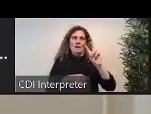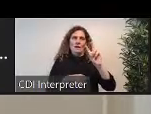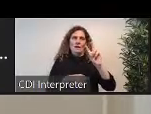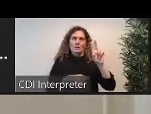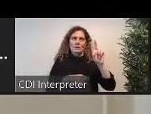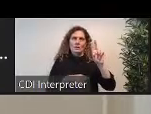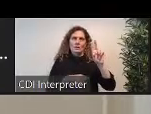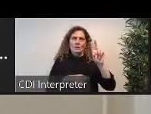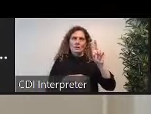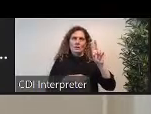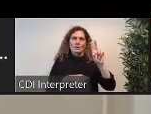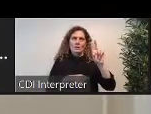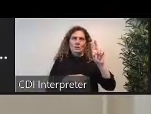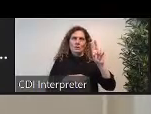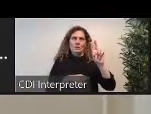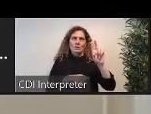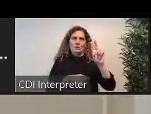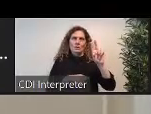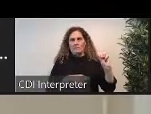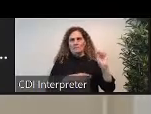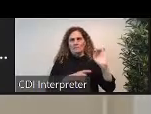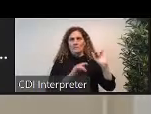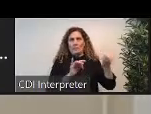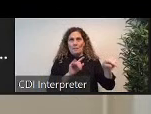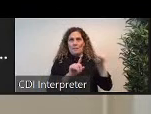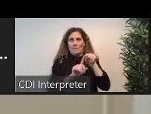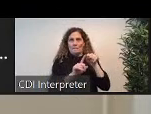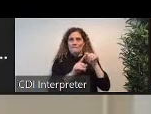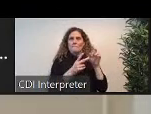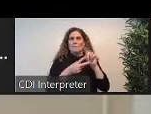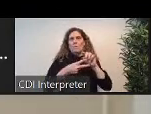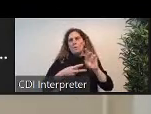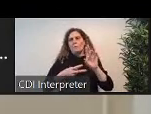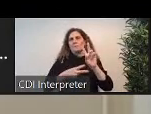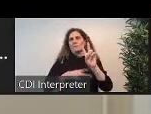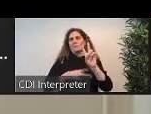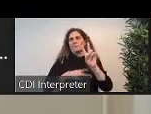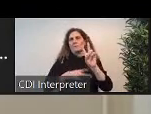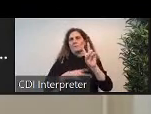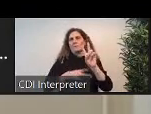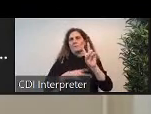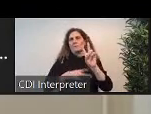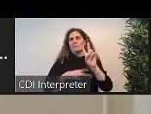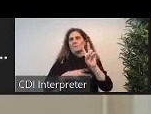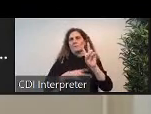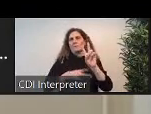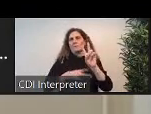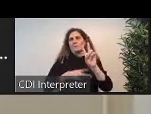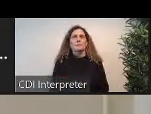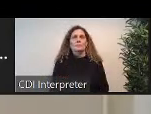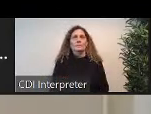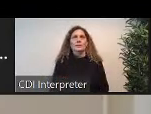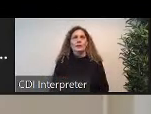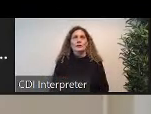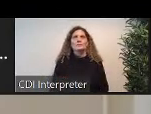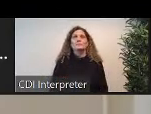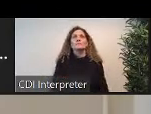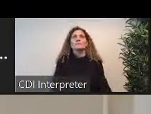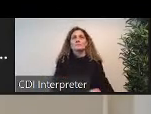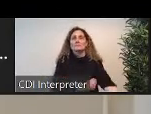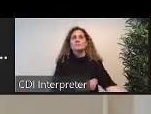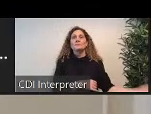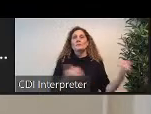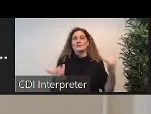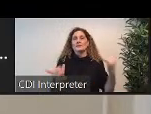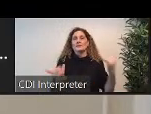special open enrollment period. Now for a COVID-19 update for testing. On yesterday, Wednesday,